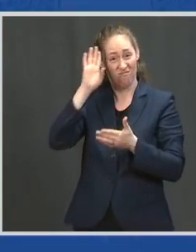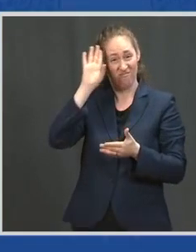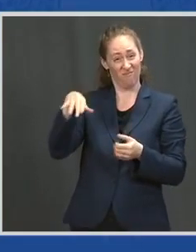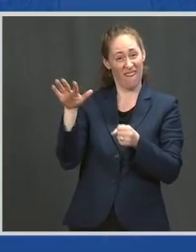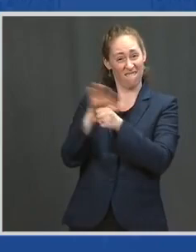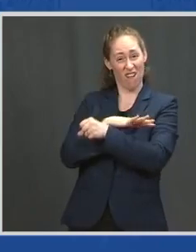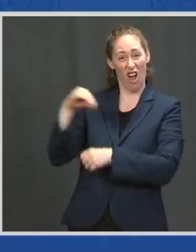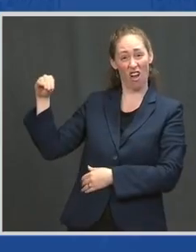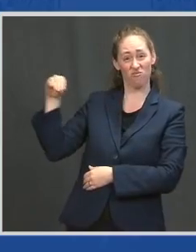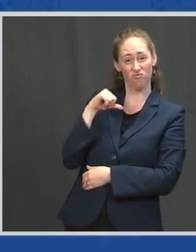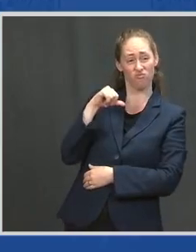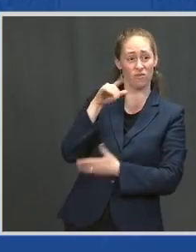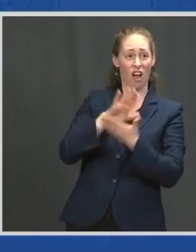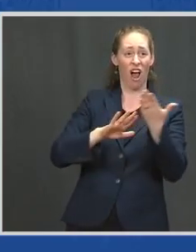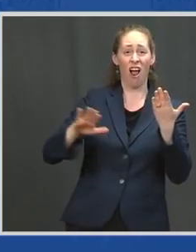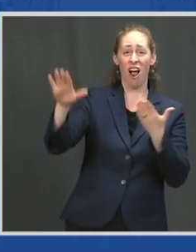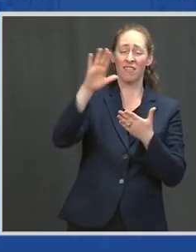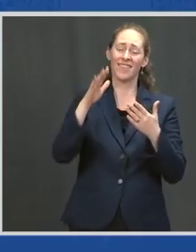Thank you.